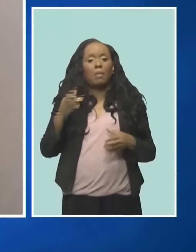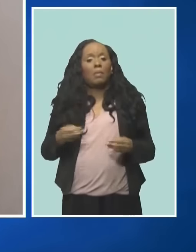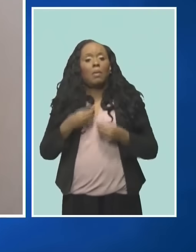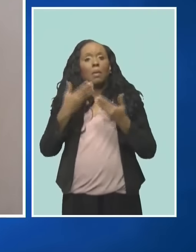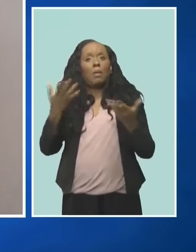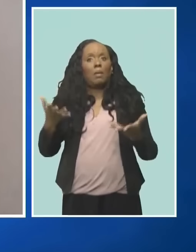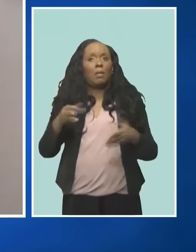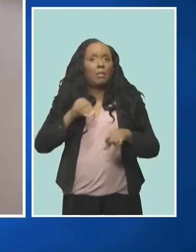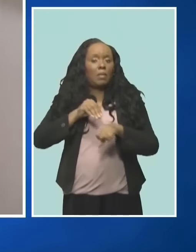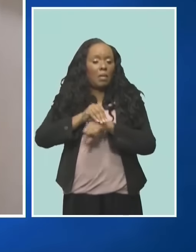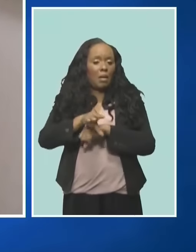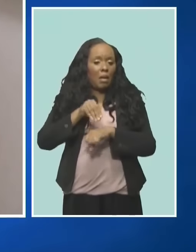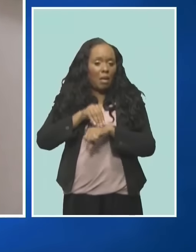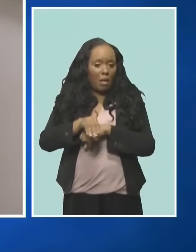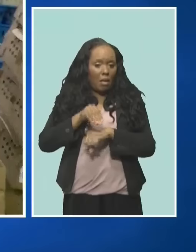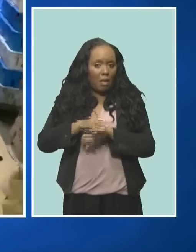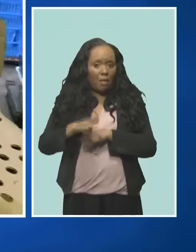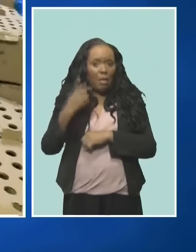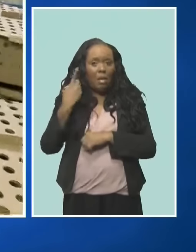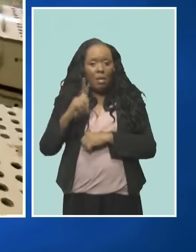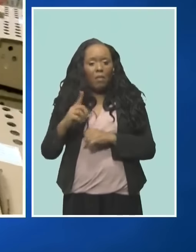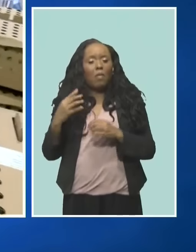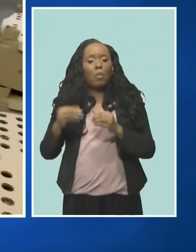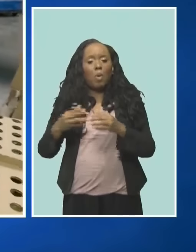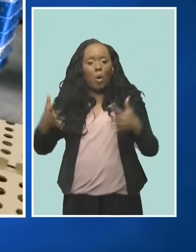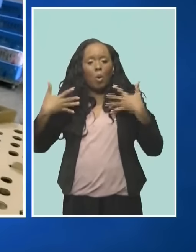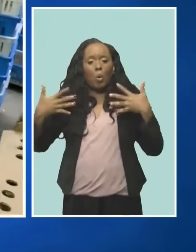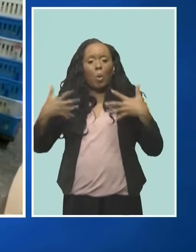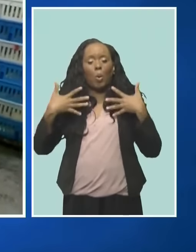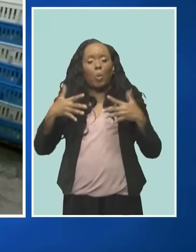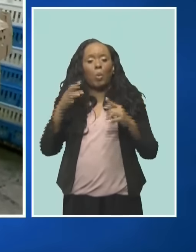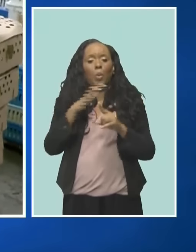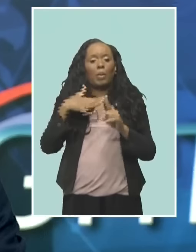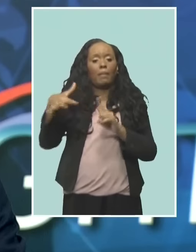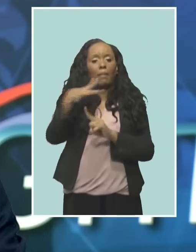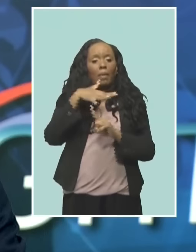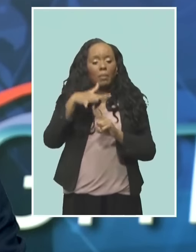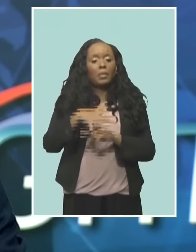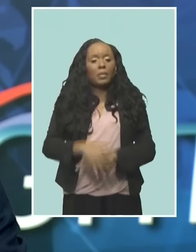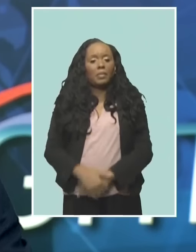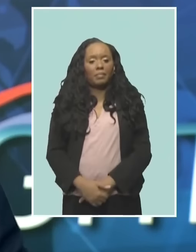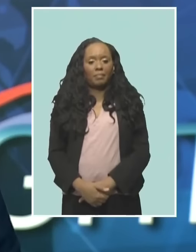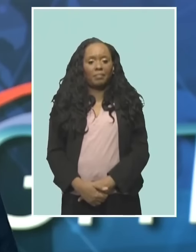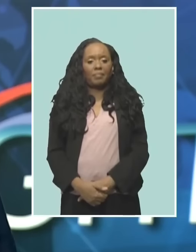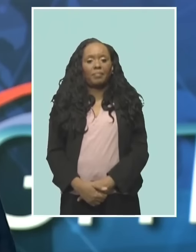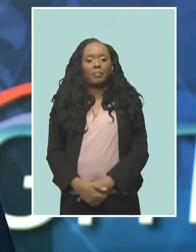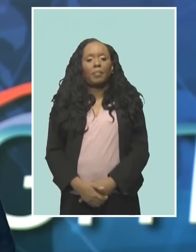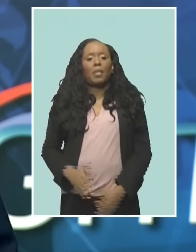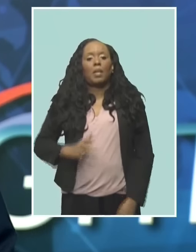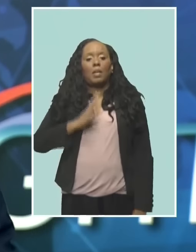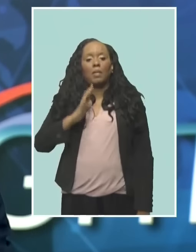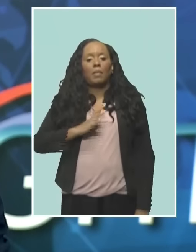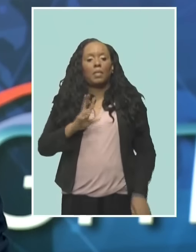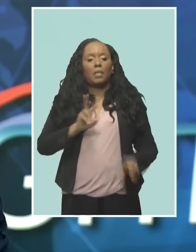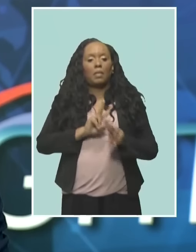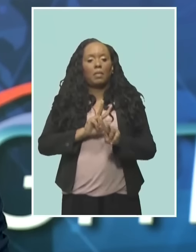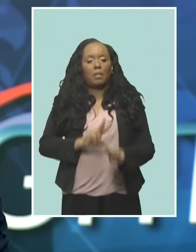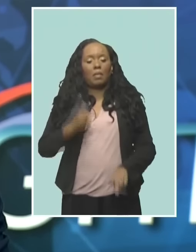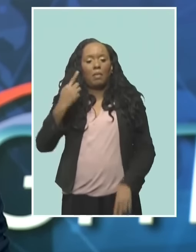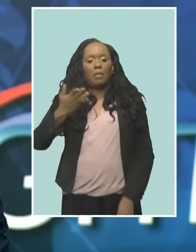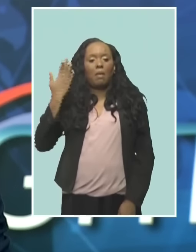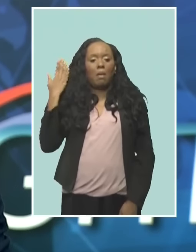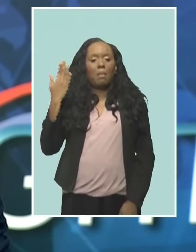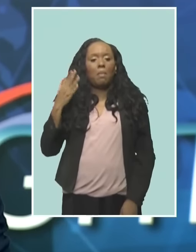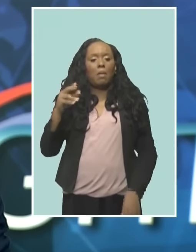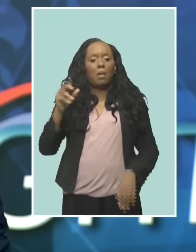advice. Anesta Henry, CBC News. Thank you, Anesta. The official funeral for